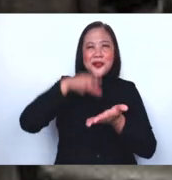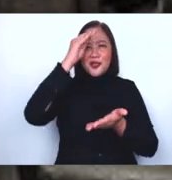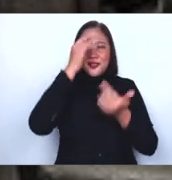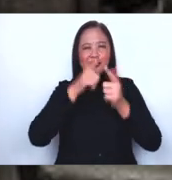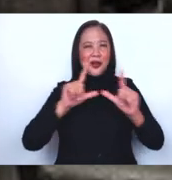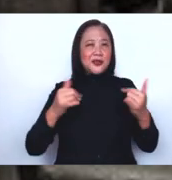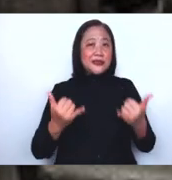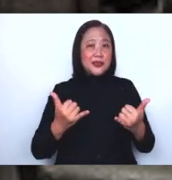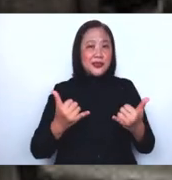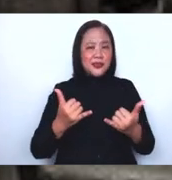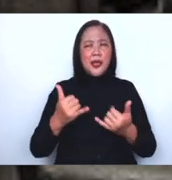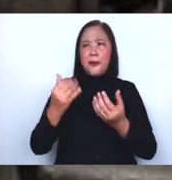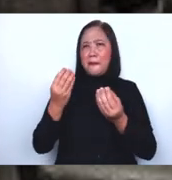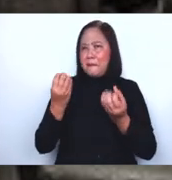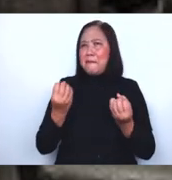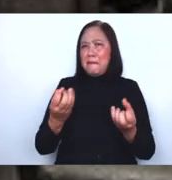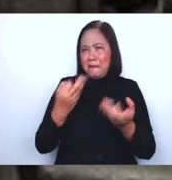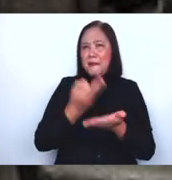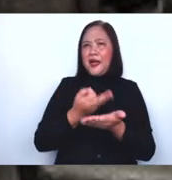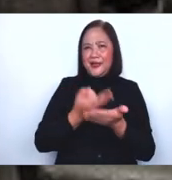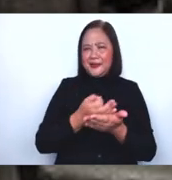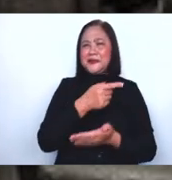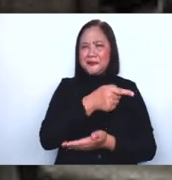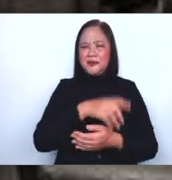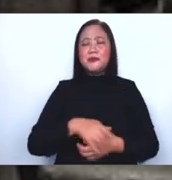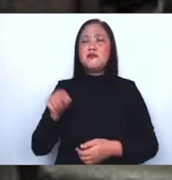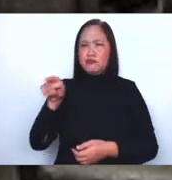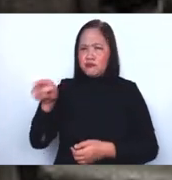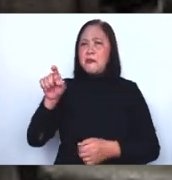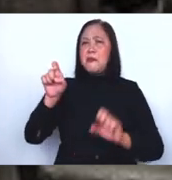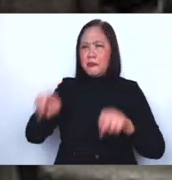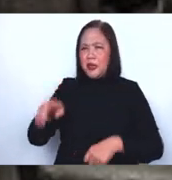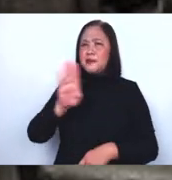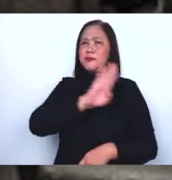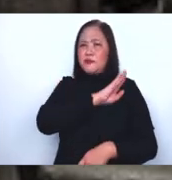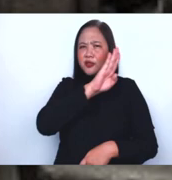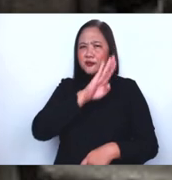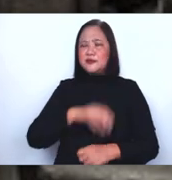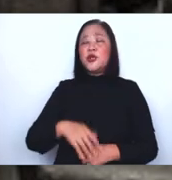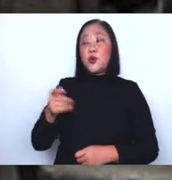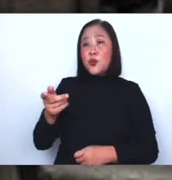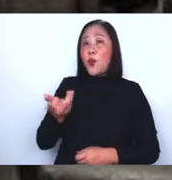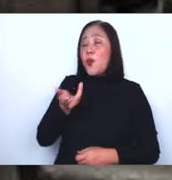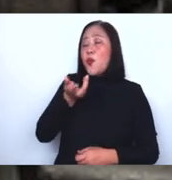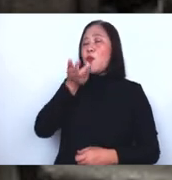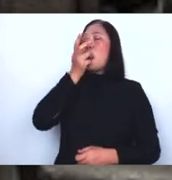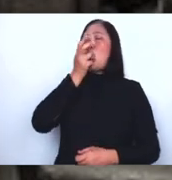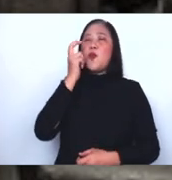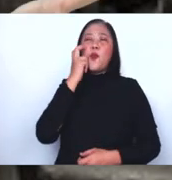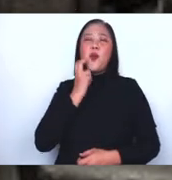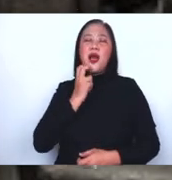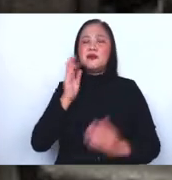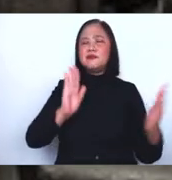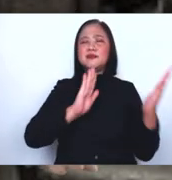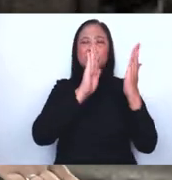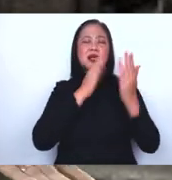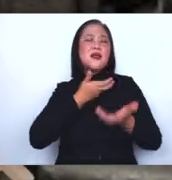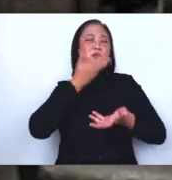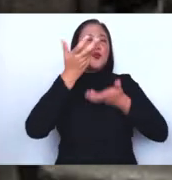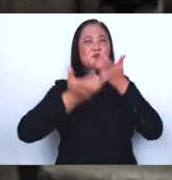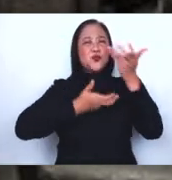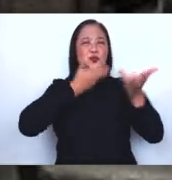and men have more money, you know? Be bold. Drink a little wine before you face them. Talk in a